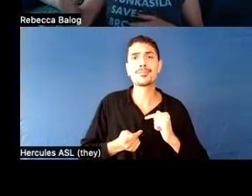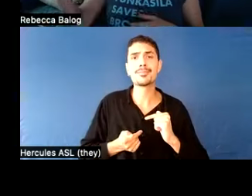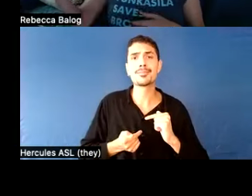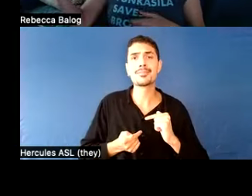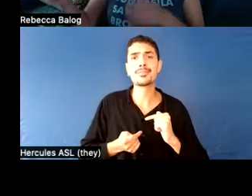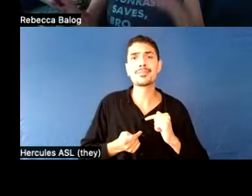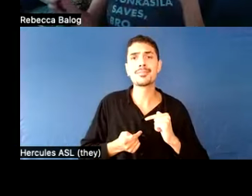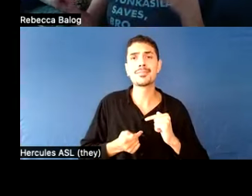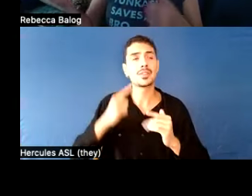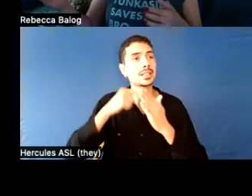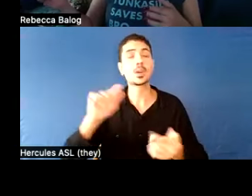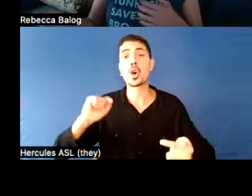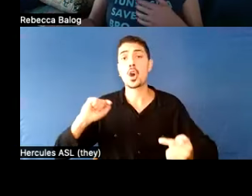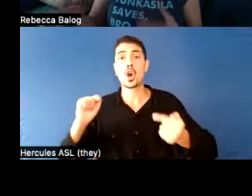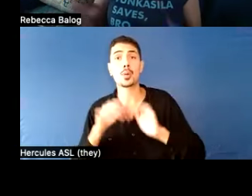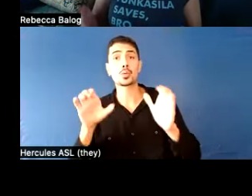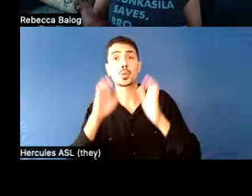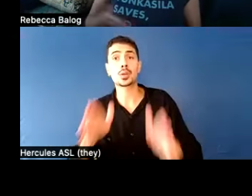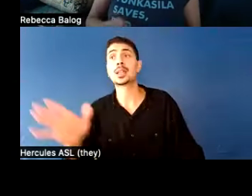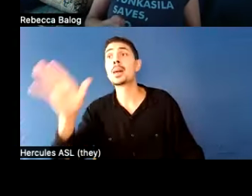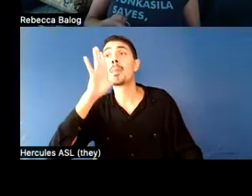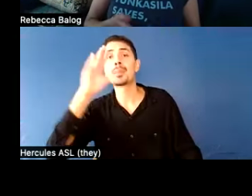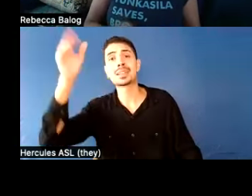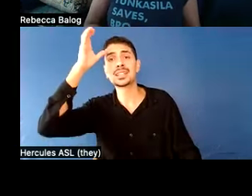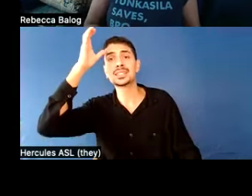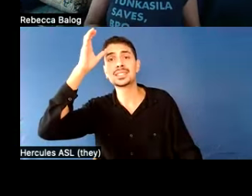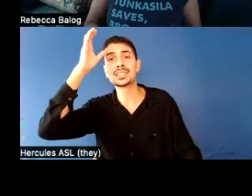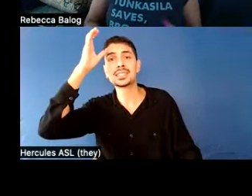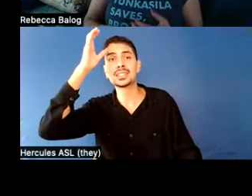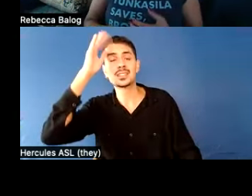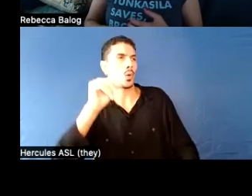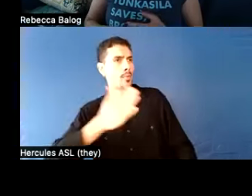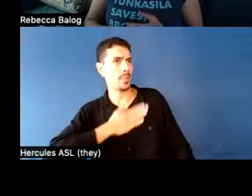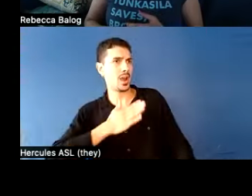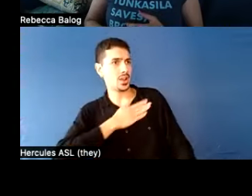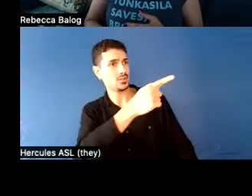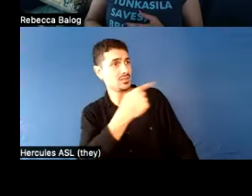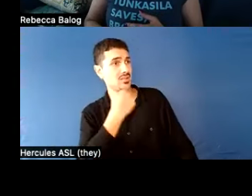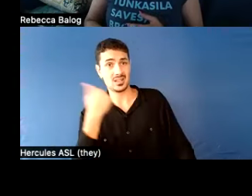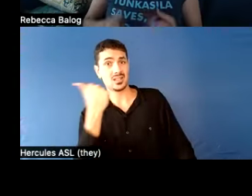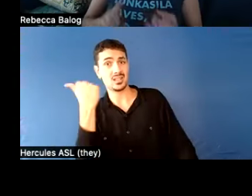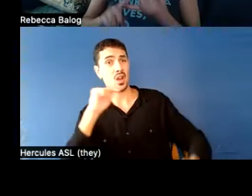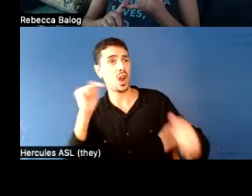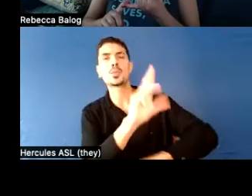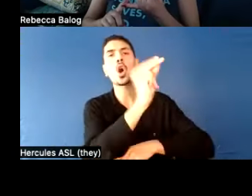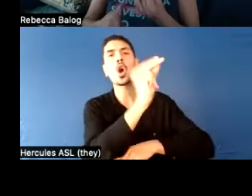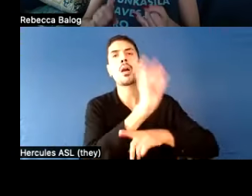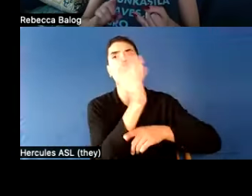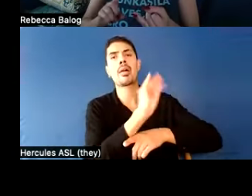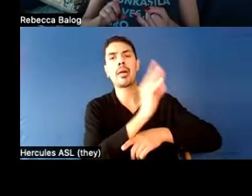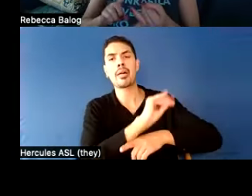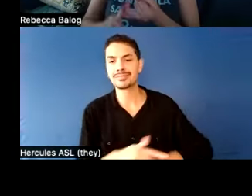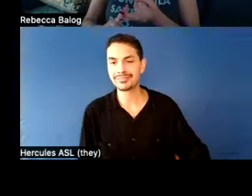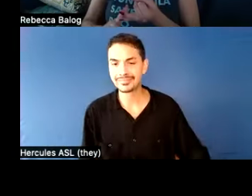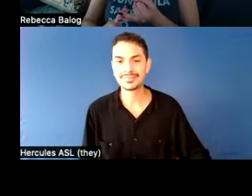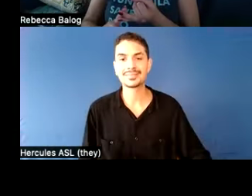doer's mom or auntie or cousin that are going to fight folks that are surviving. You know, we got to end that in our drum groups,